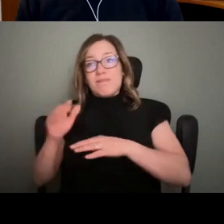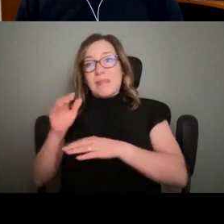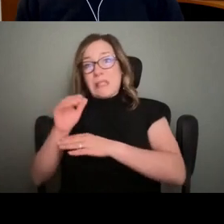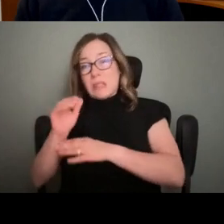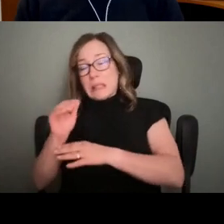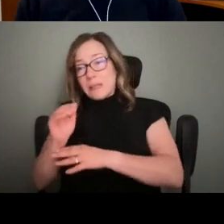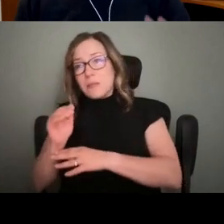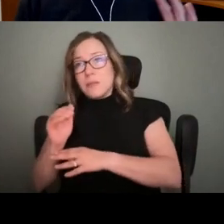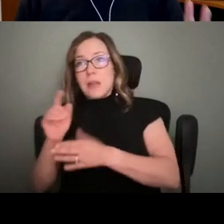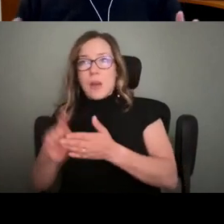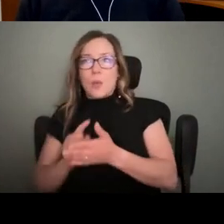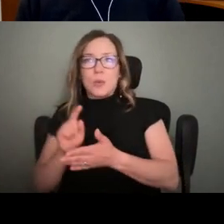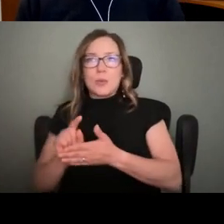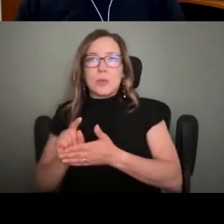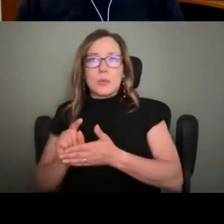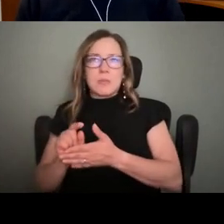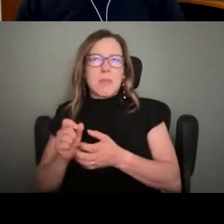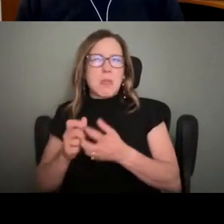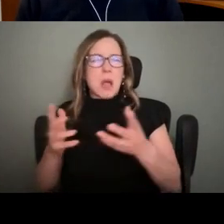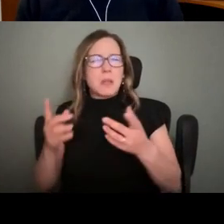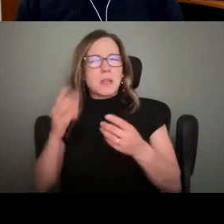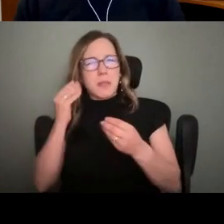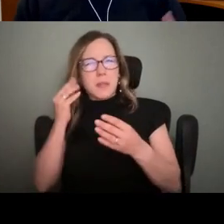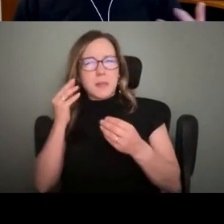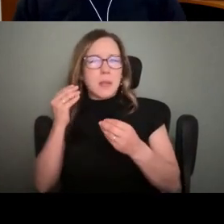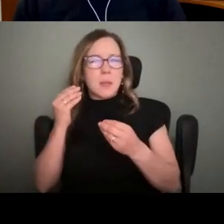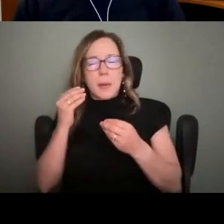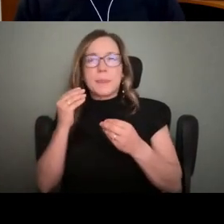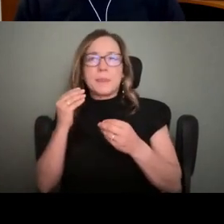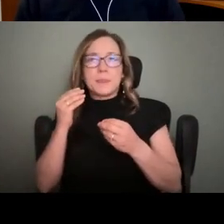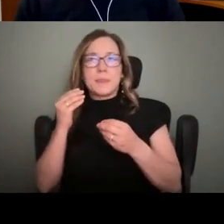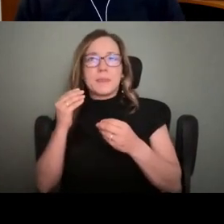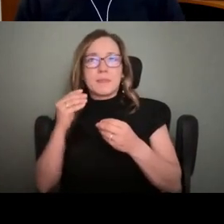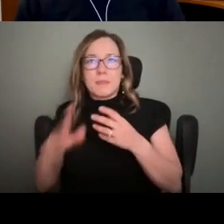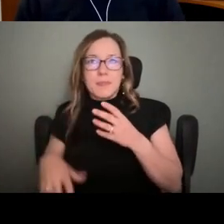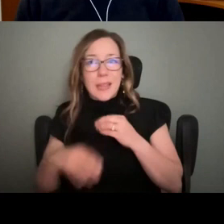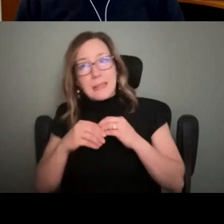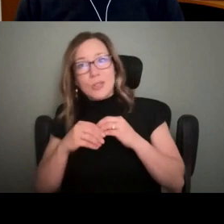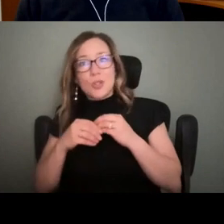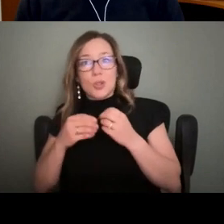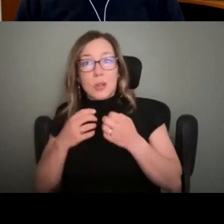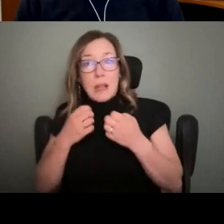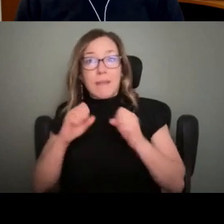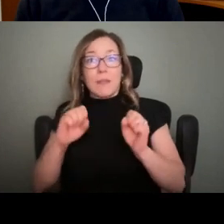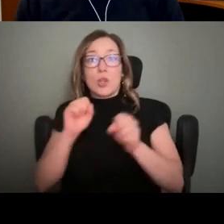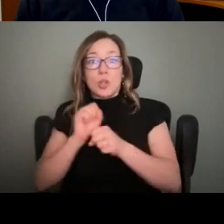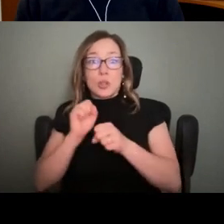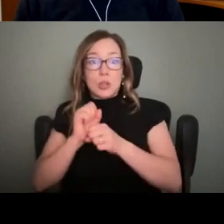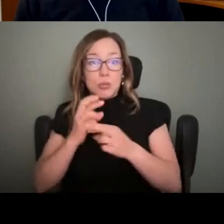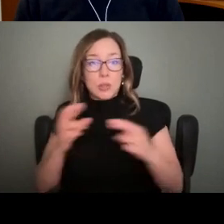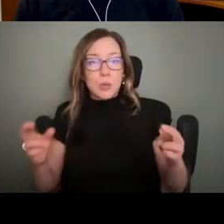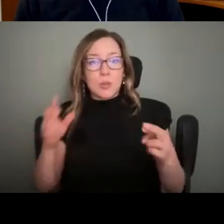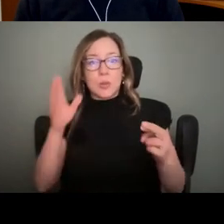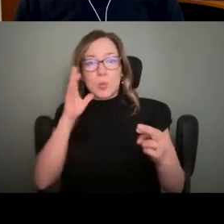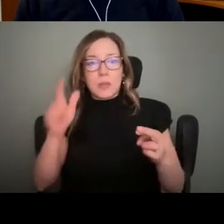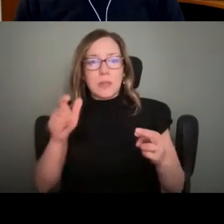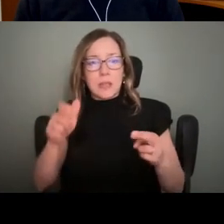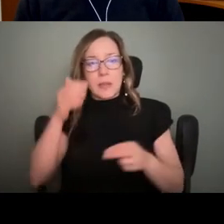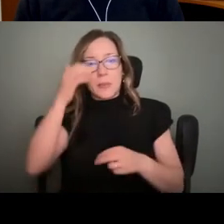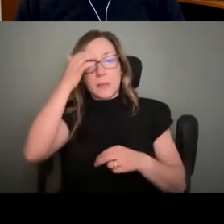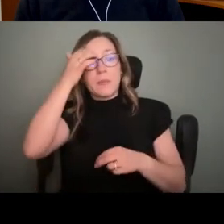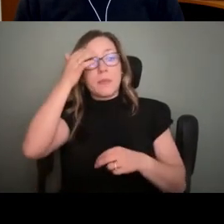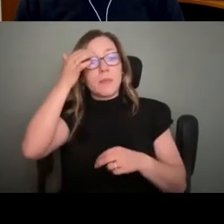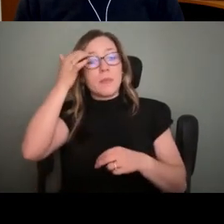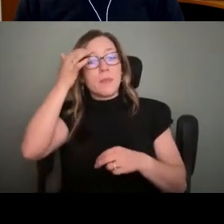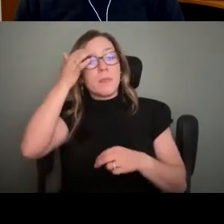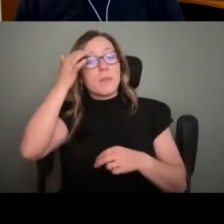So lots of things to think about in terms of the additional effort or resources that you're going to need to reach beyond